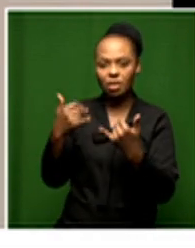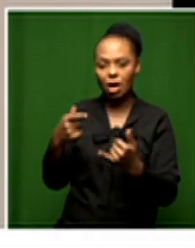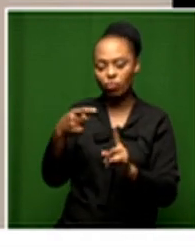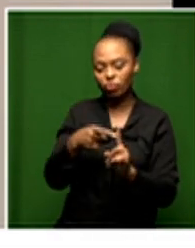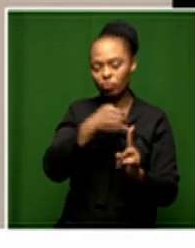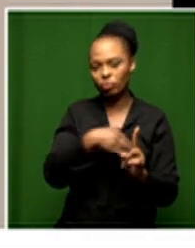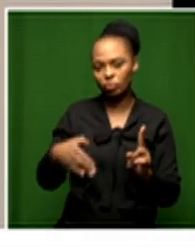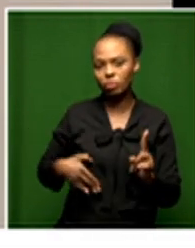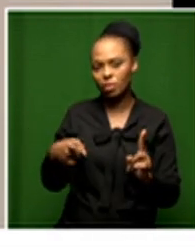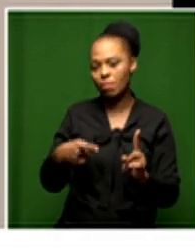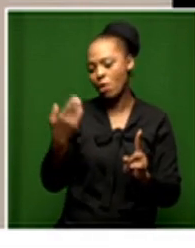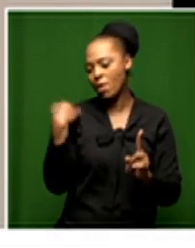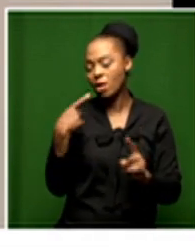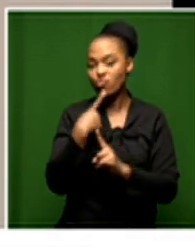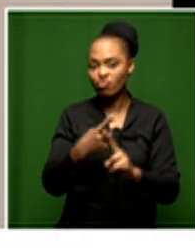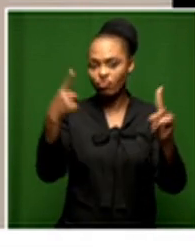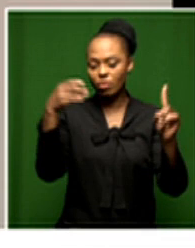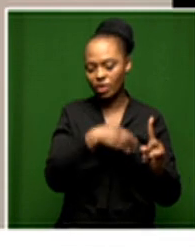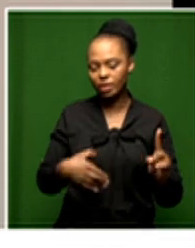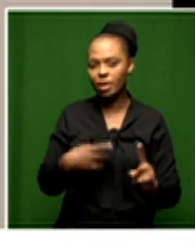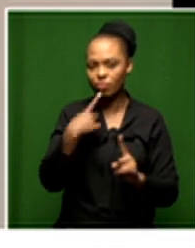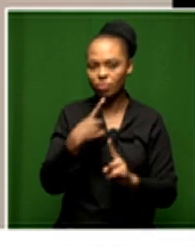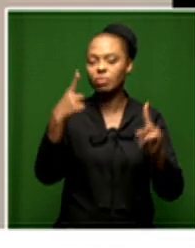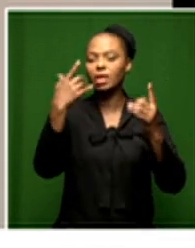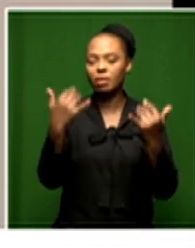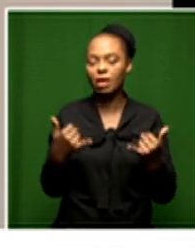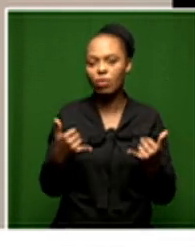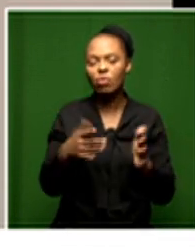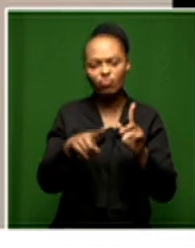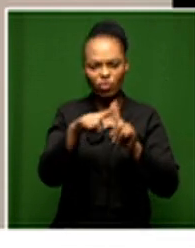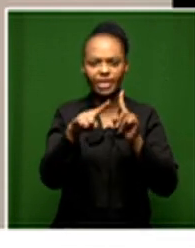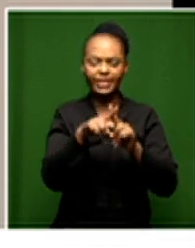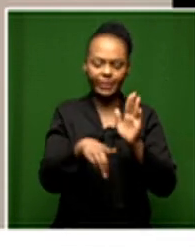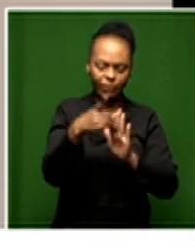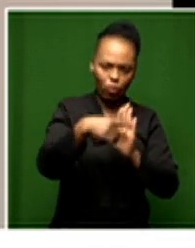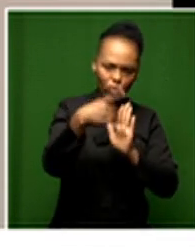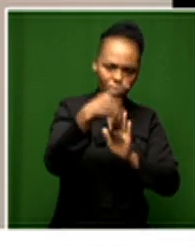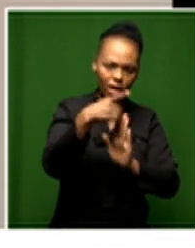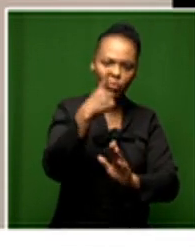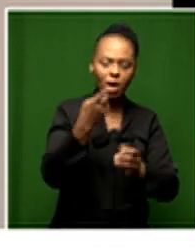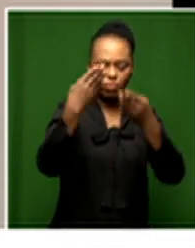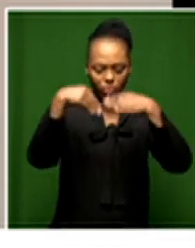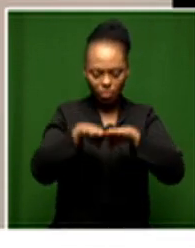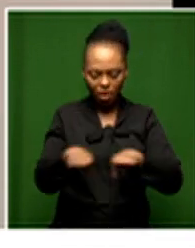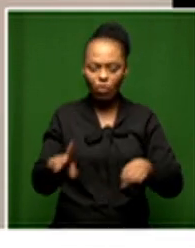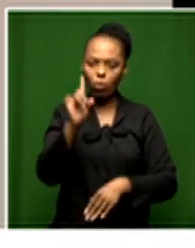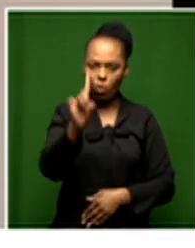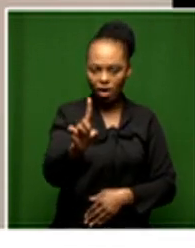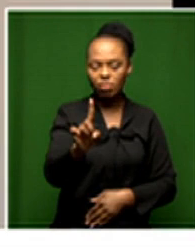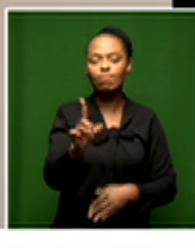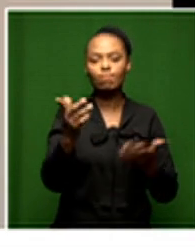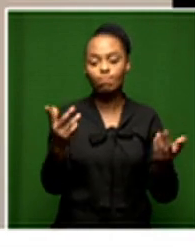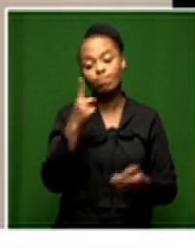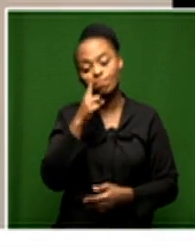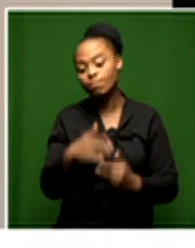cabinet announced last night is, of course, a positive development with the coming back to level 1. So we'll see how